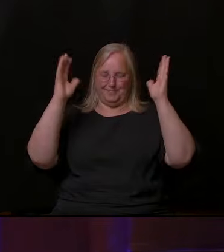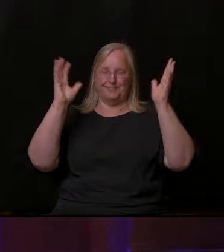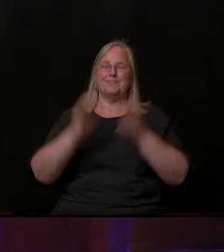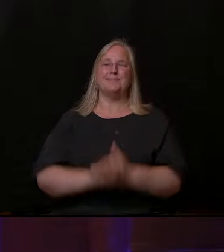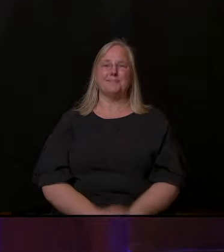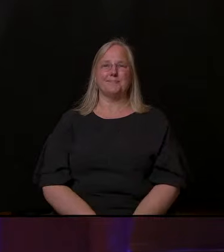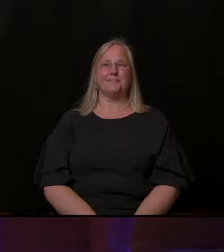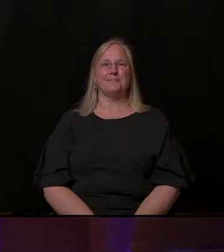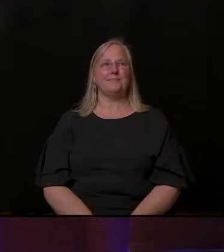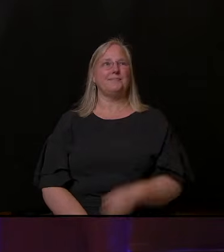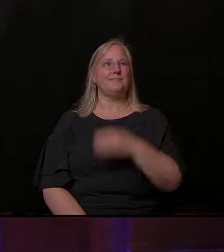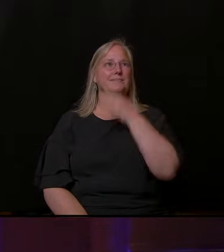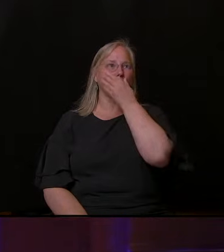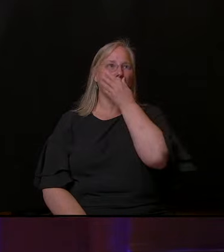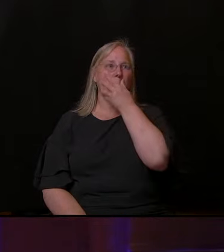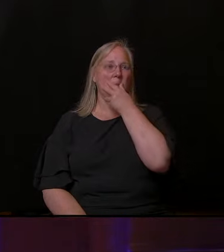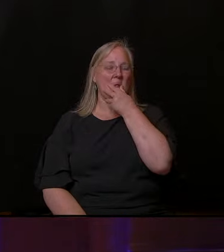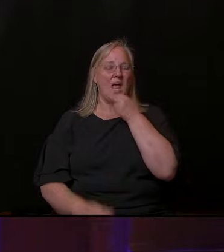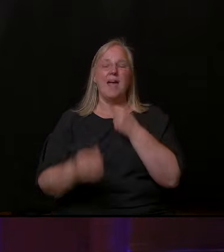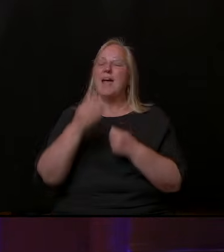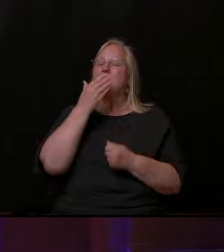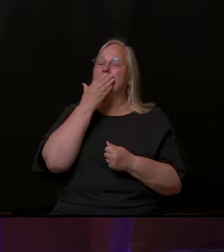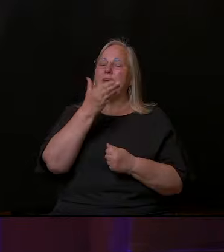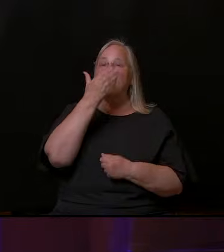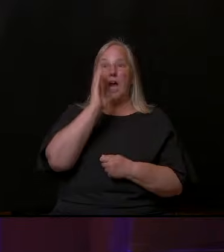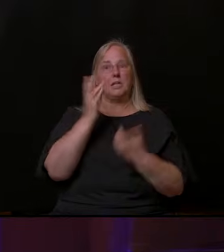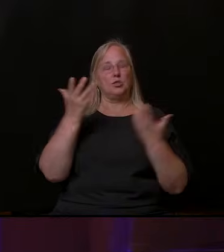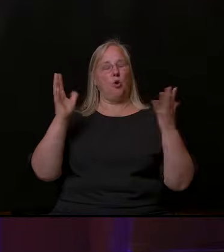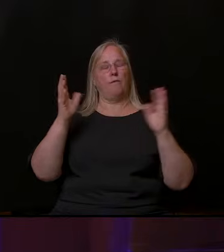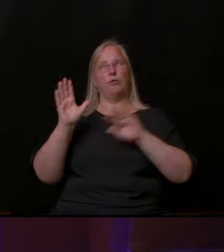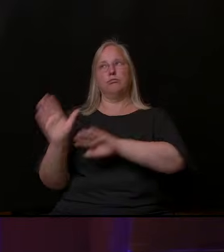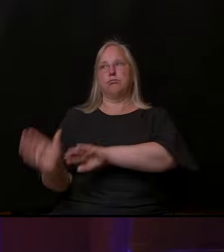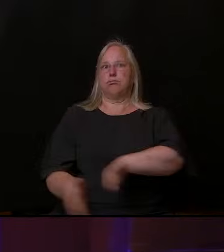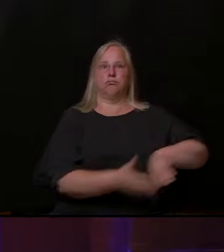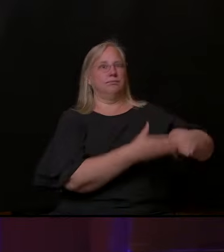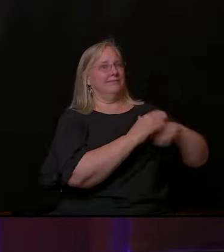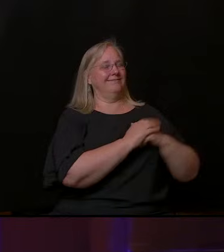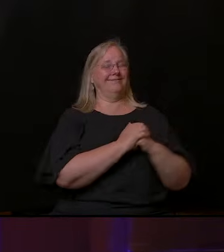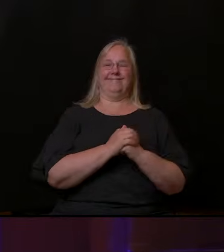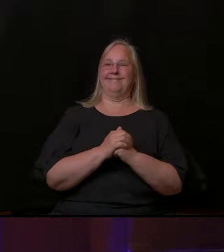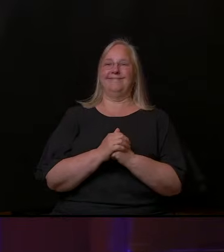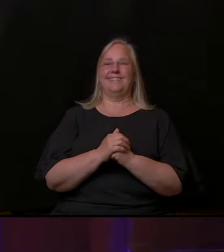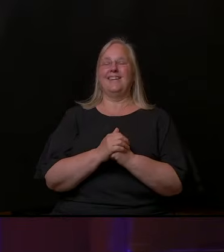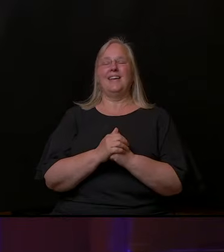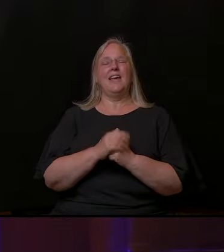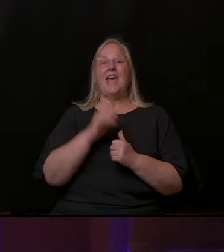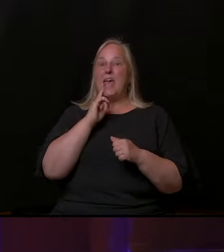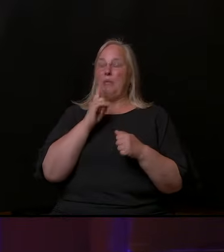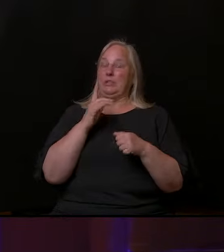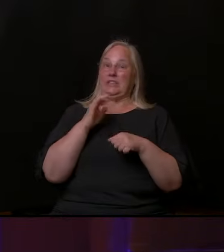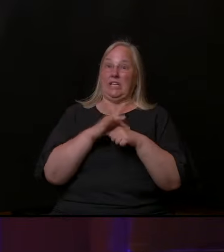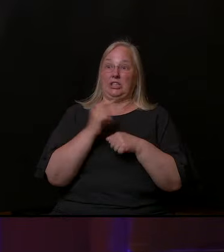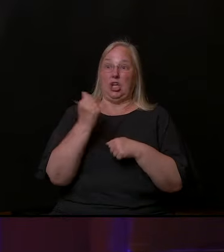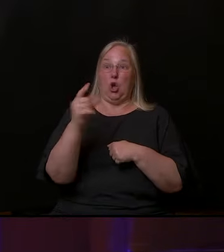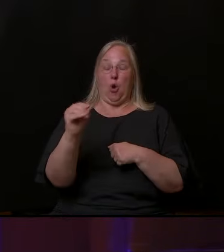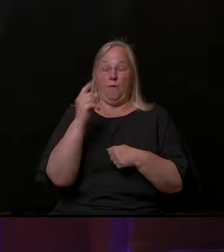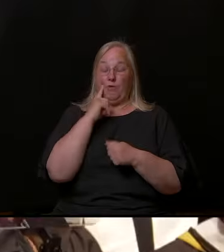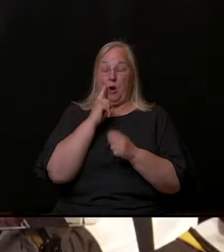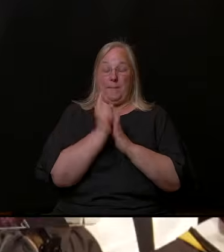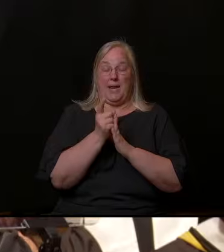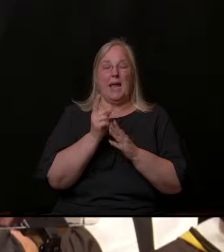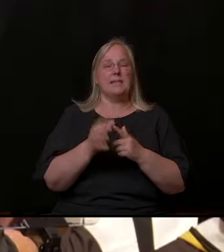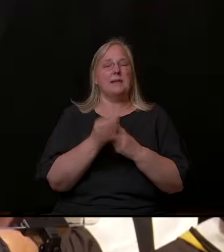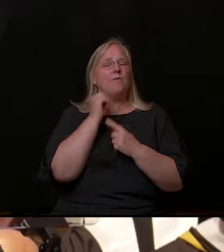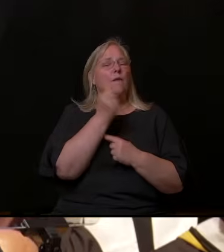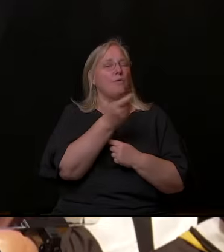And thank God it's over. It was touch and go there for a minute, except for a few of you